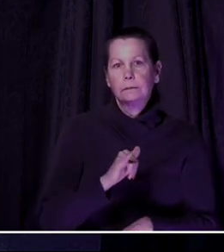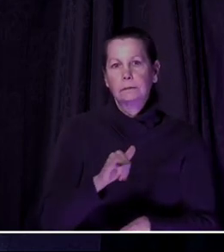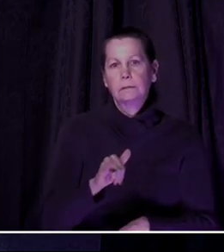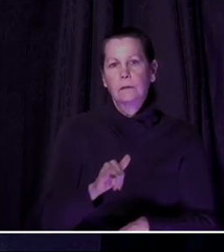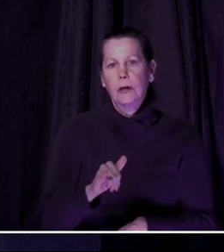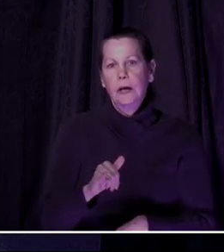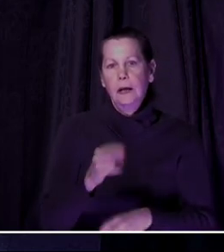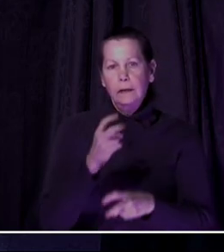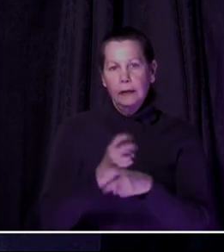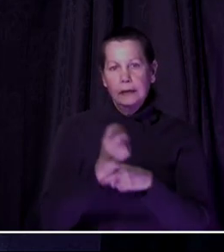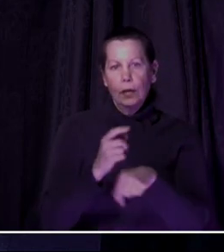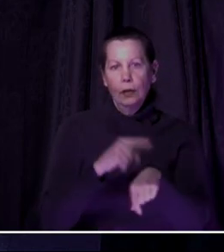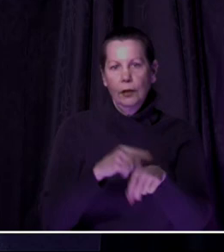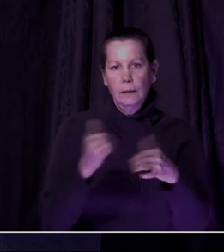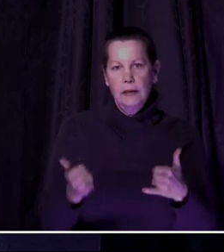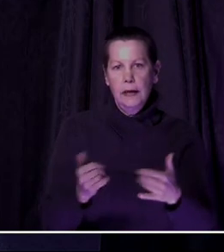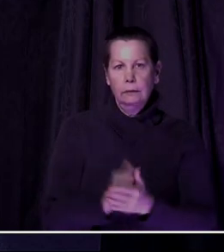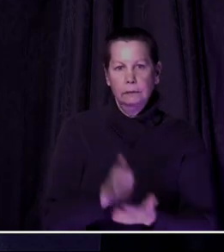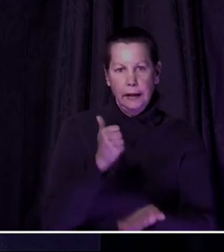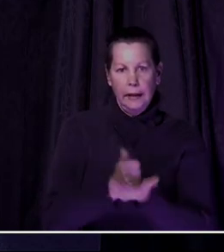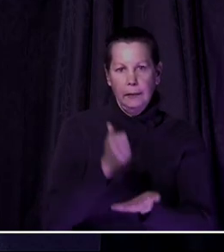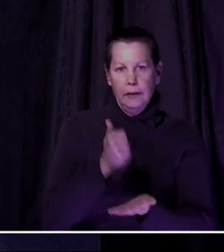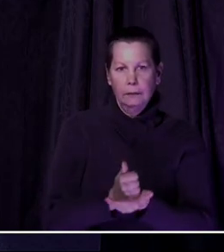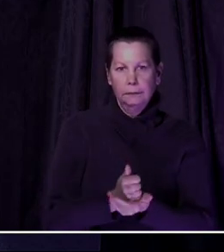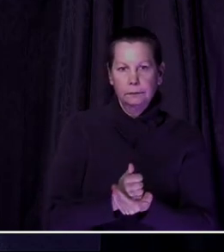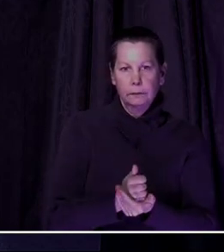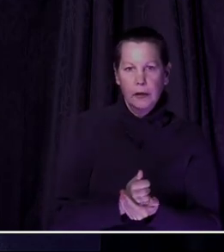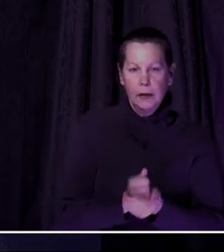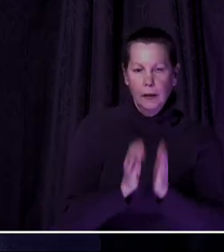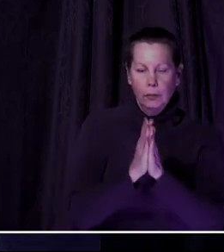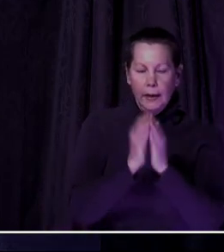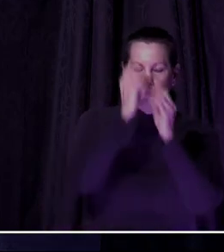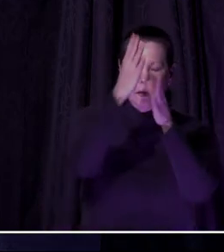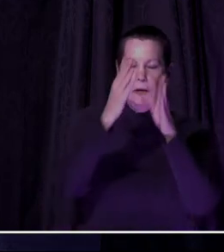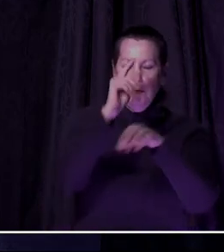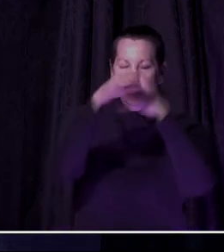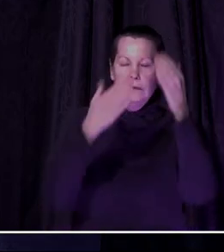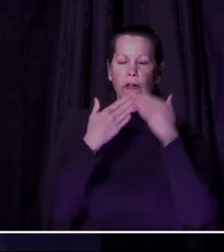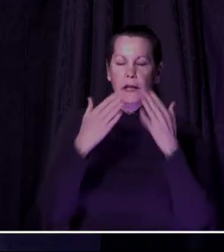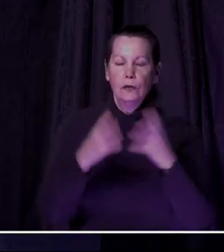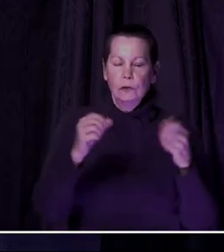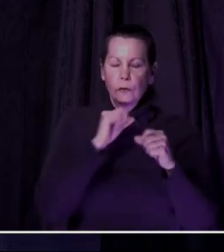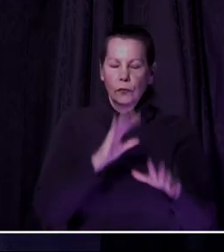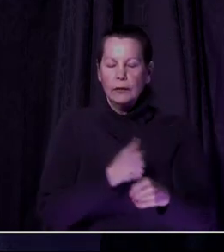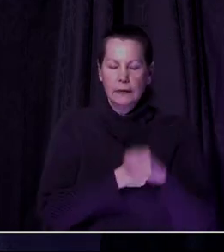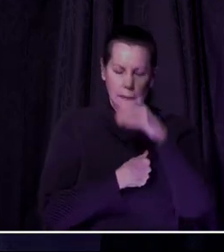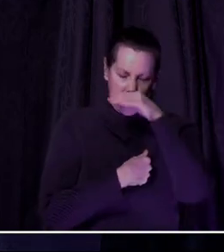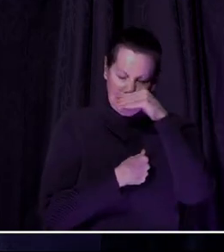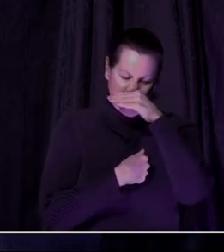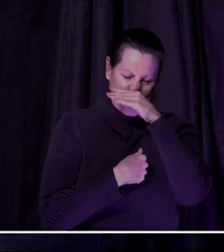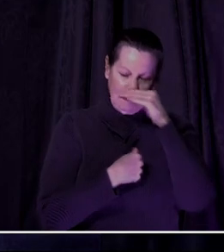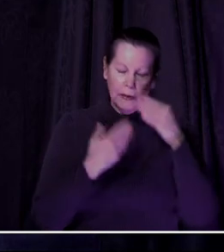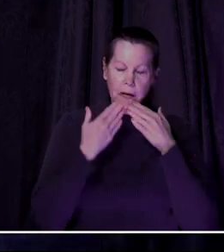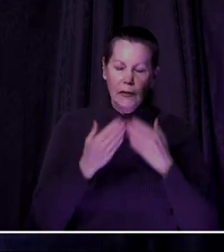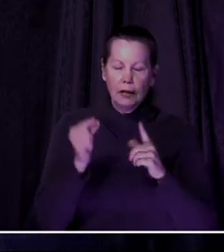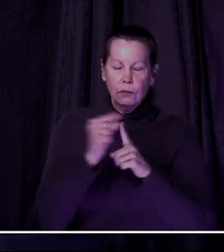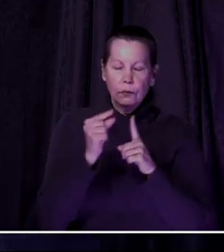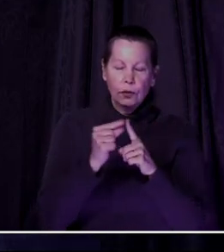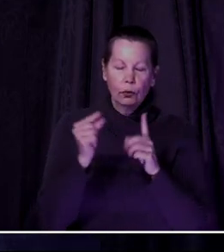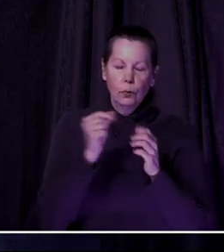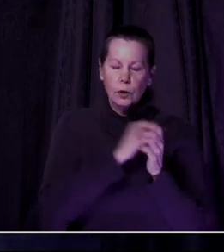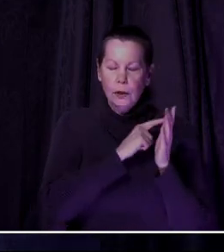During these tough times. Amen. Father in heaven, thank you so much, Lord, for blessing us. Thank you for your word,